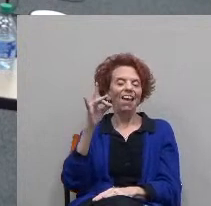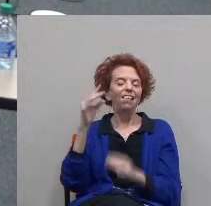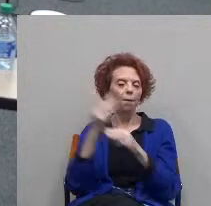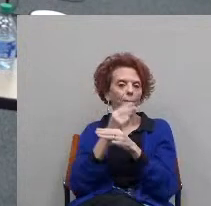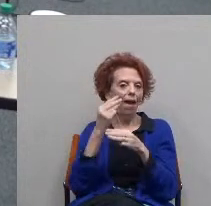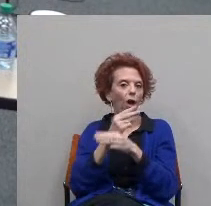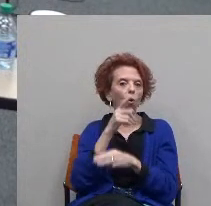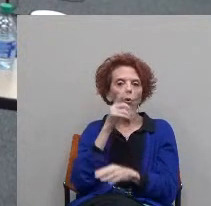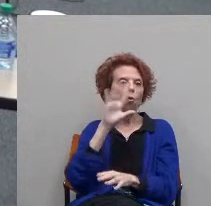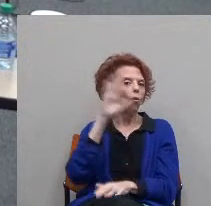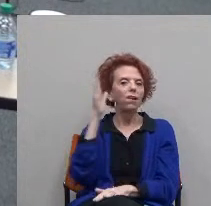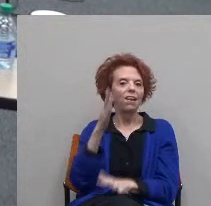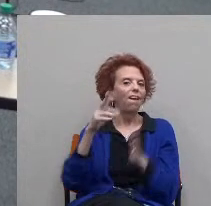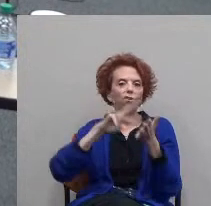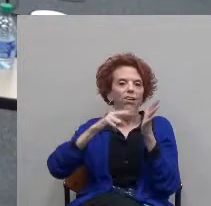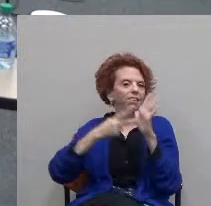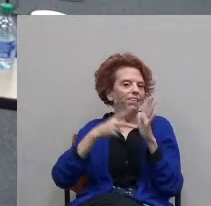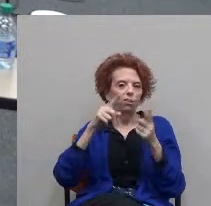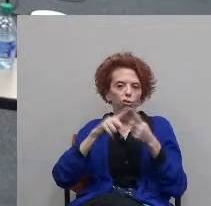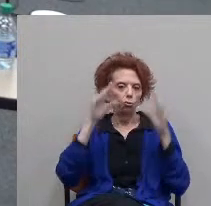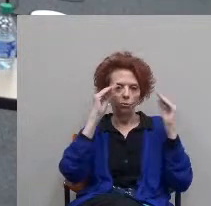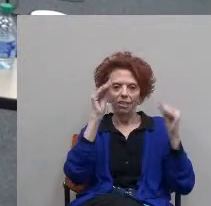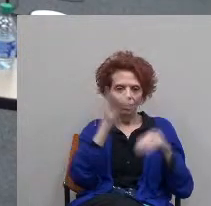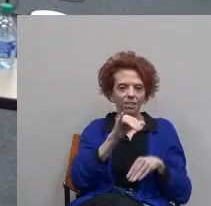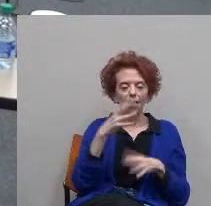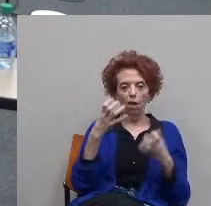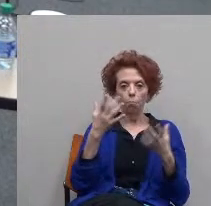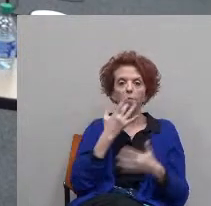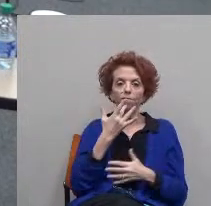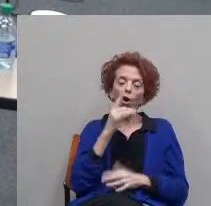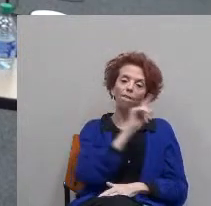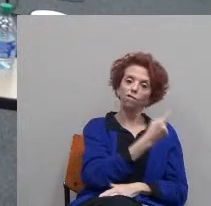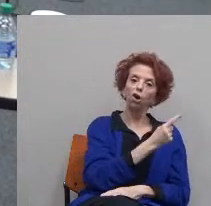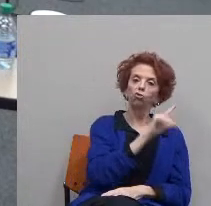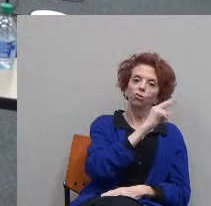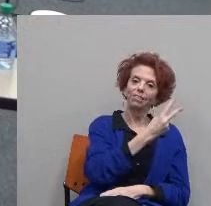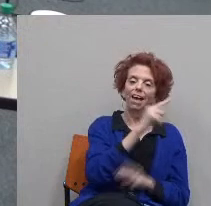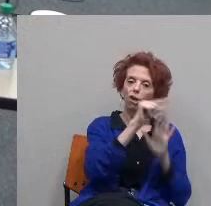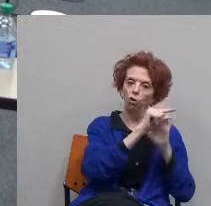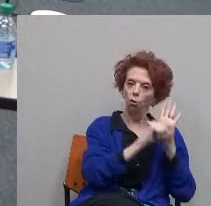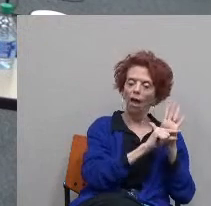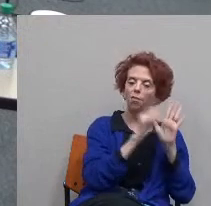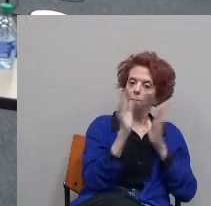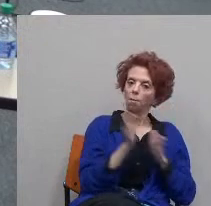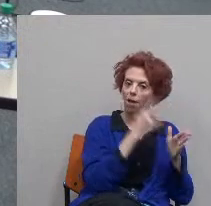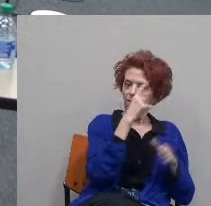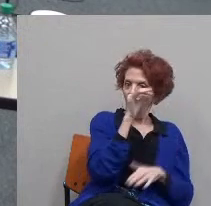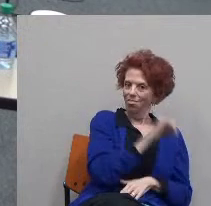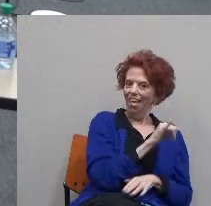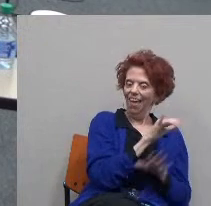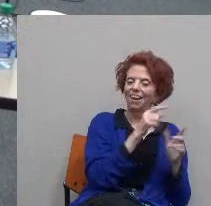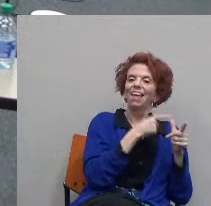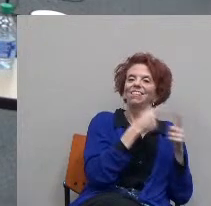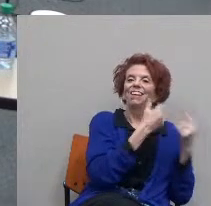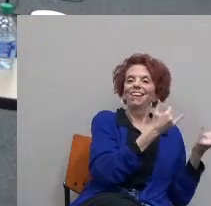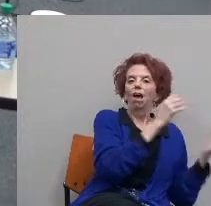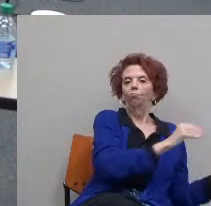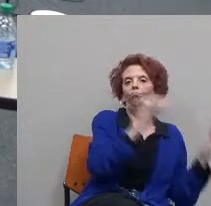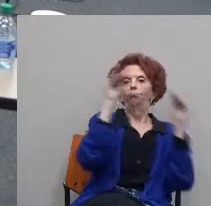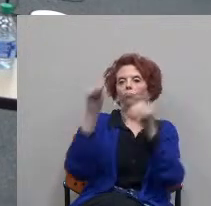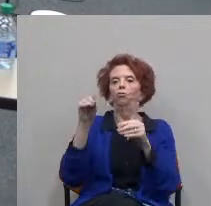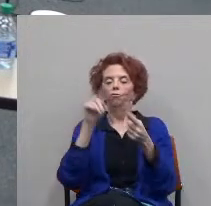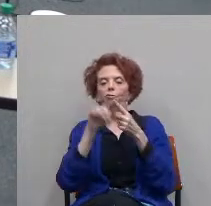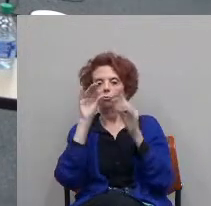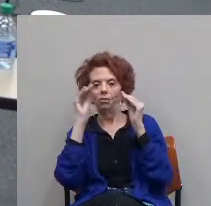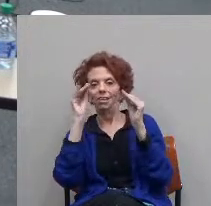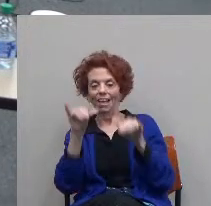content that never intended to teach that content. They were going to be a 1st grade teacher or a 2nd grade teacher, and so they were prepared for that content, and now they're teaching this